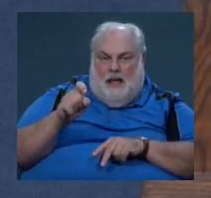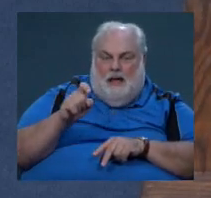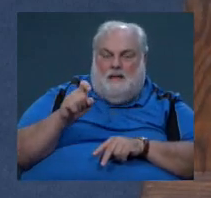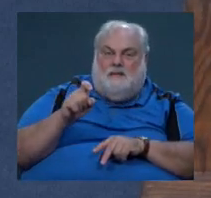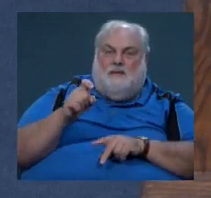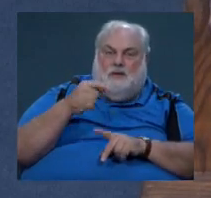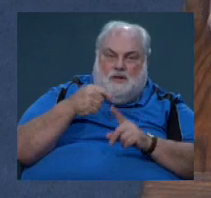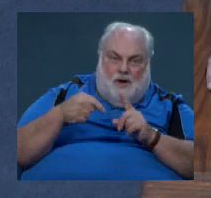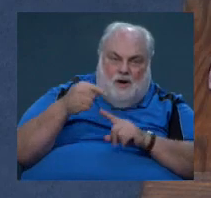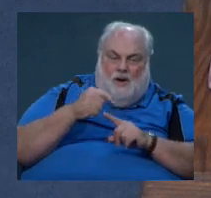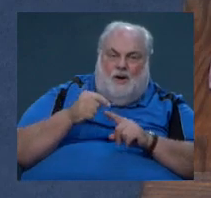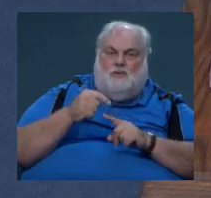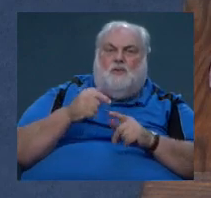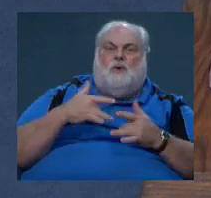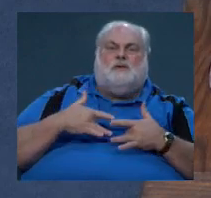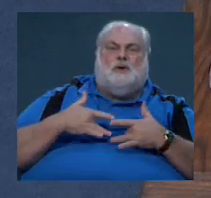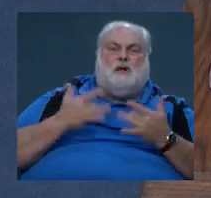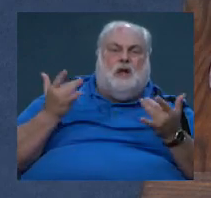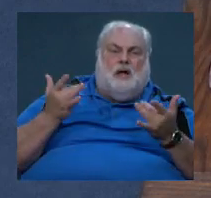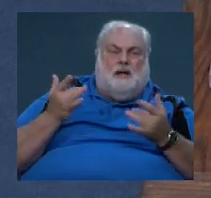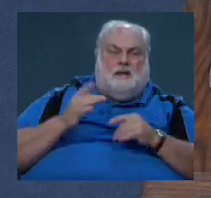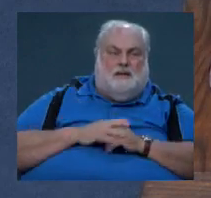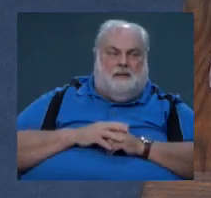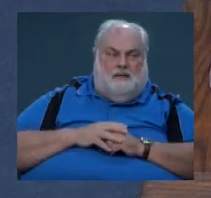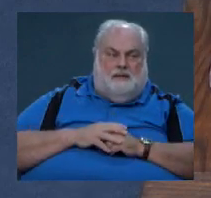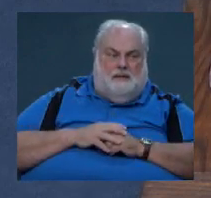turn around. What's going on?